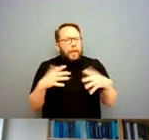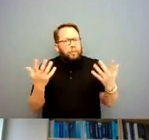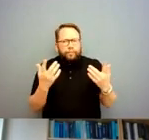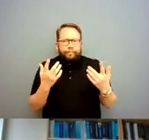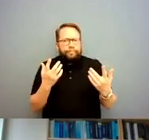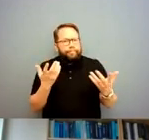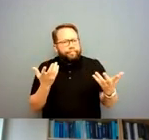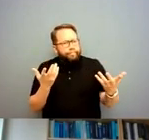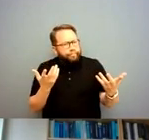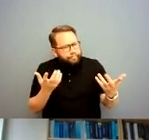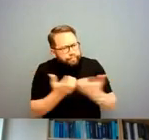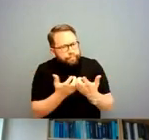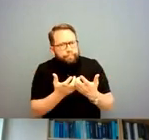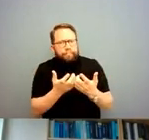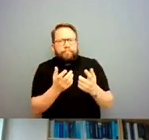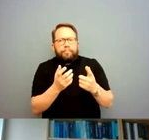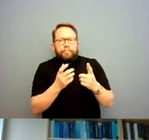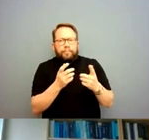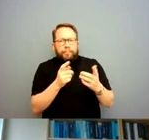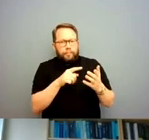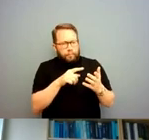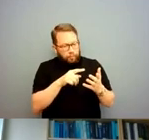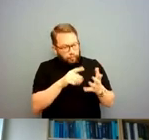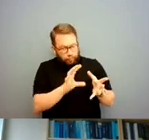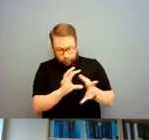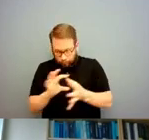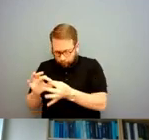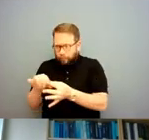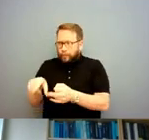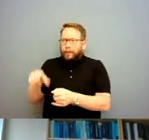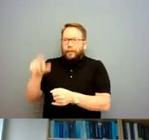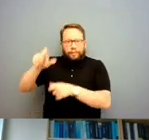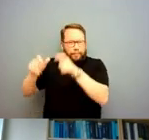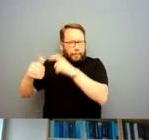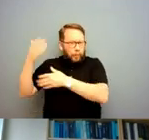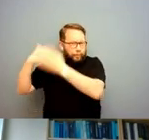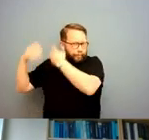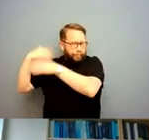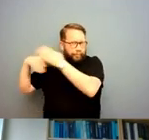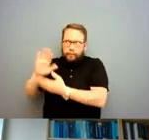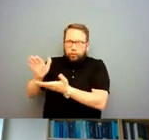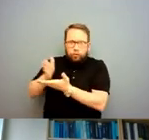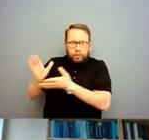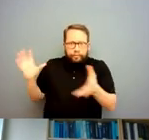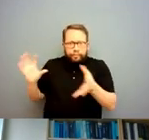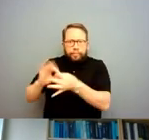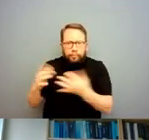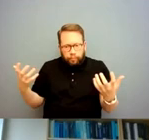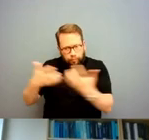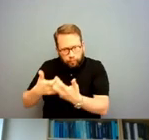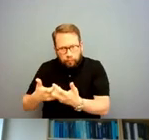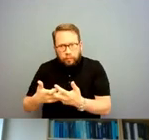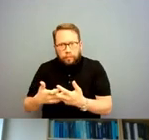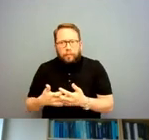Indigenous peoples. They also have this periodic reporting system where states send in their